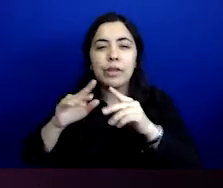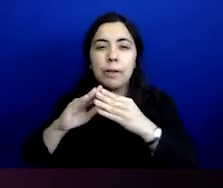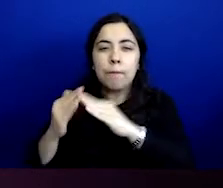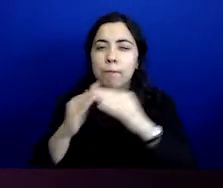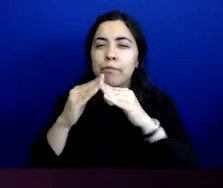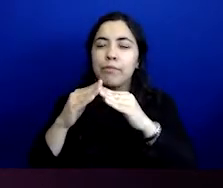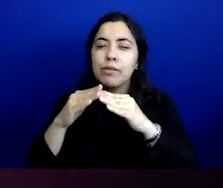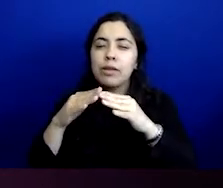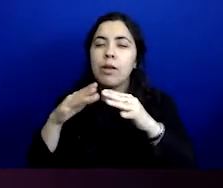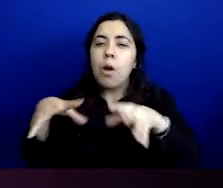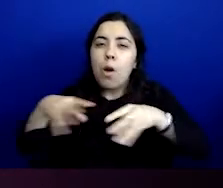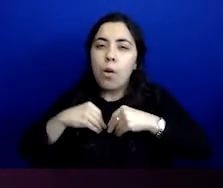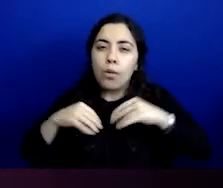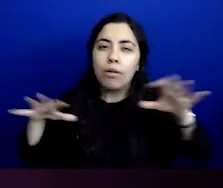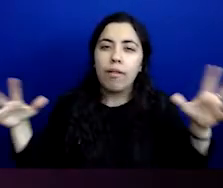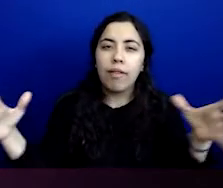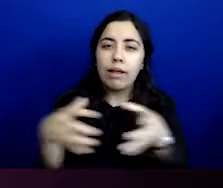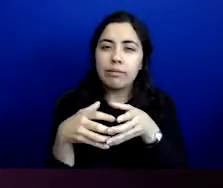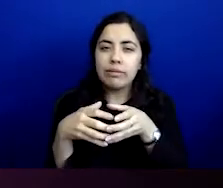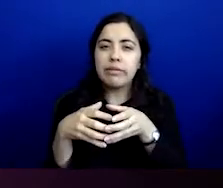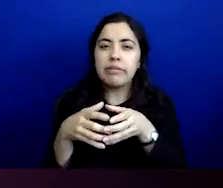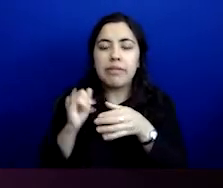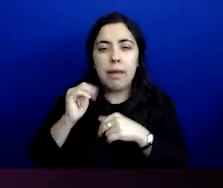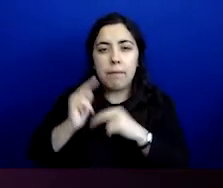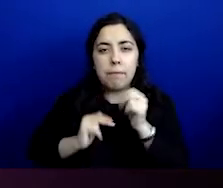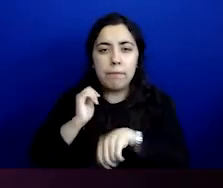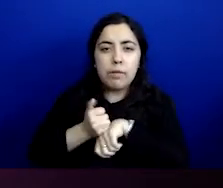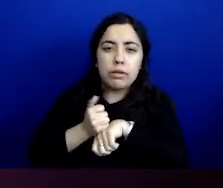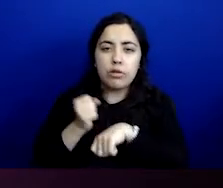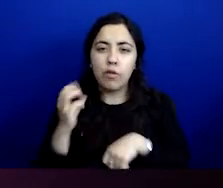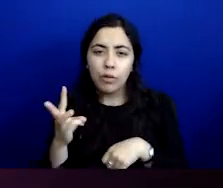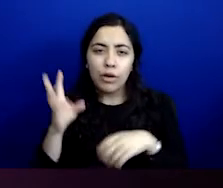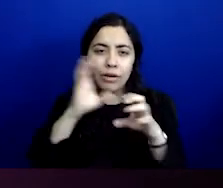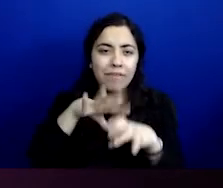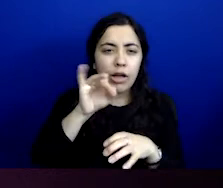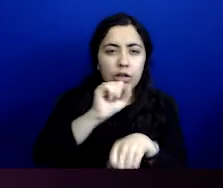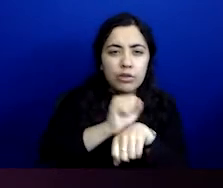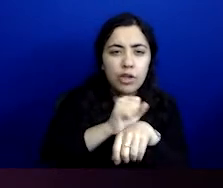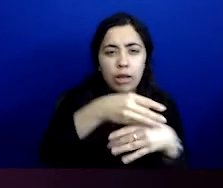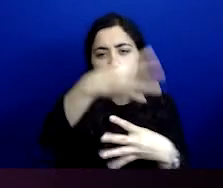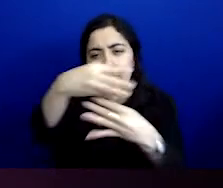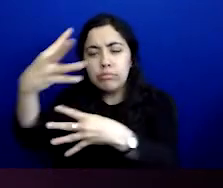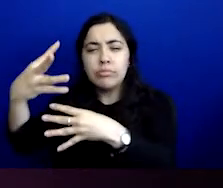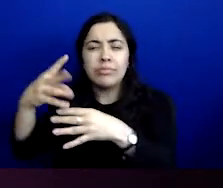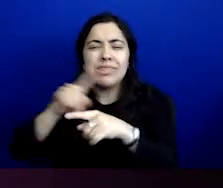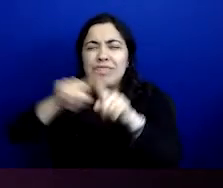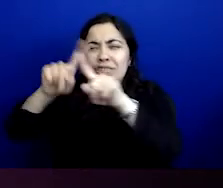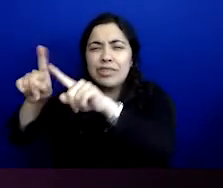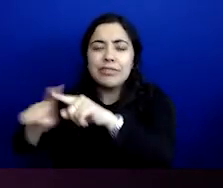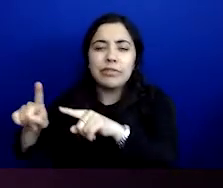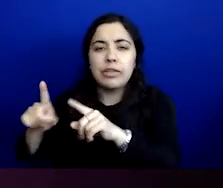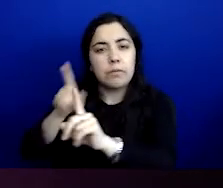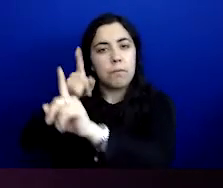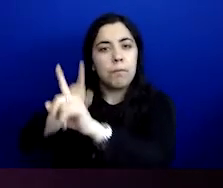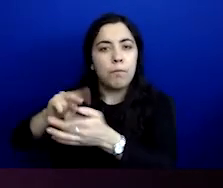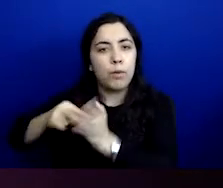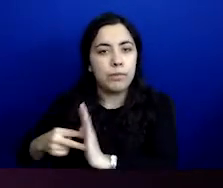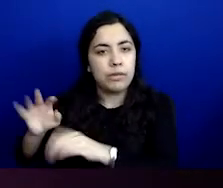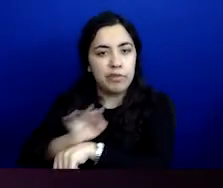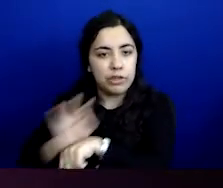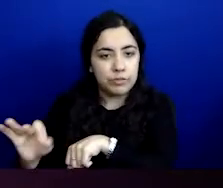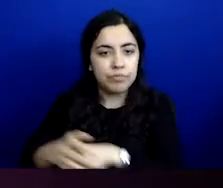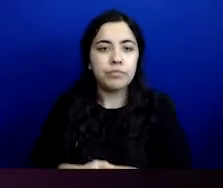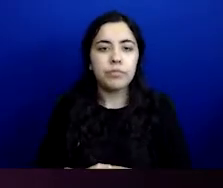community-owned collective that builds software and finds jobs and does a lot of different things. You have this new idea of digital